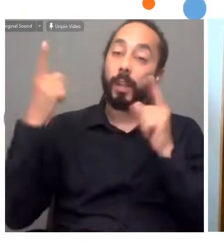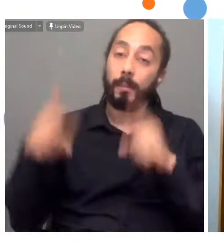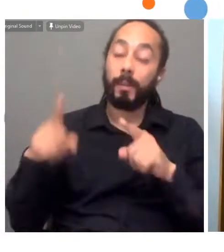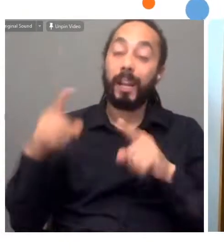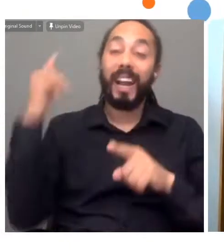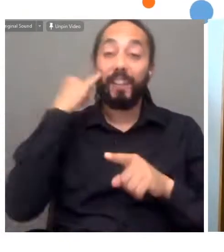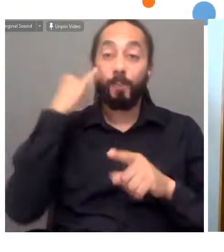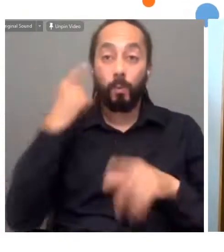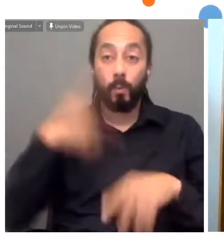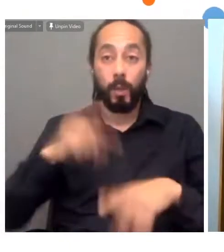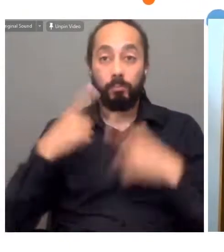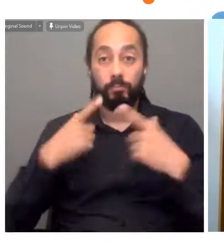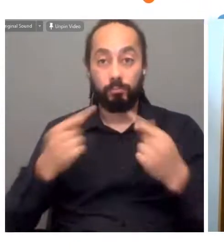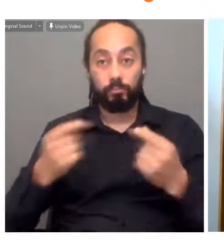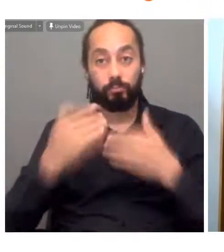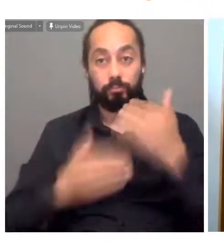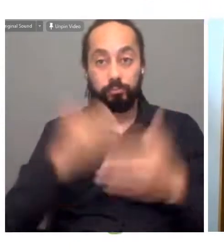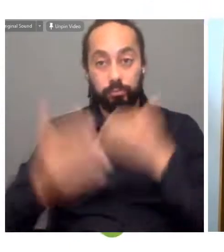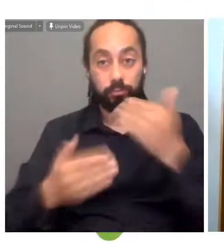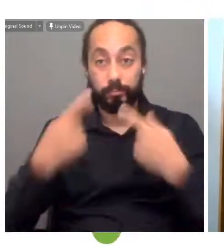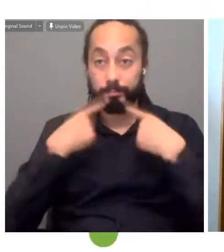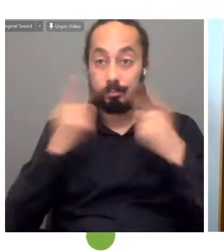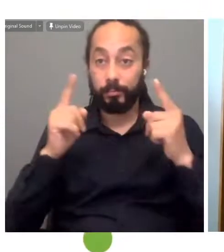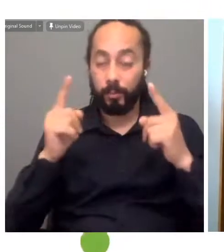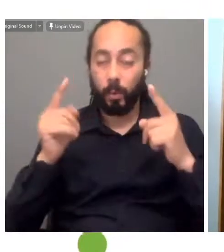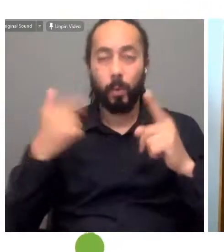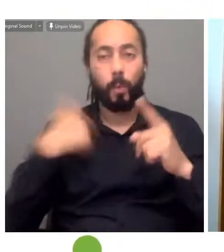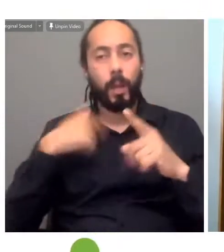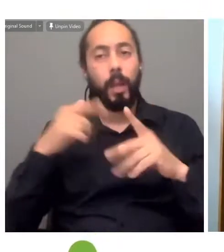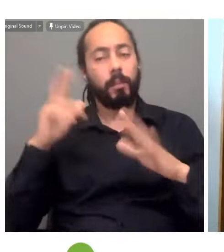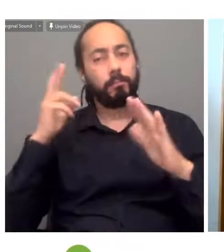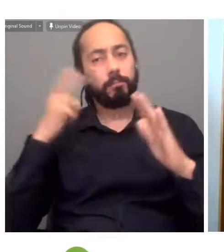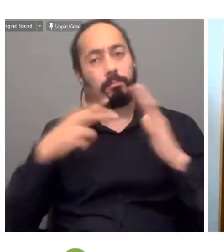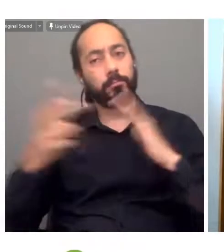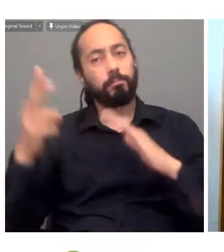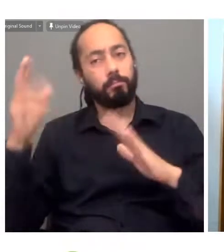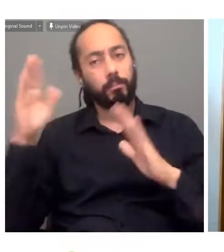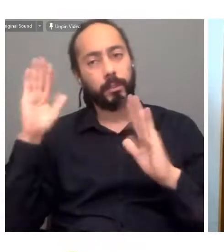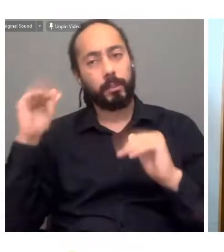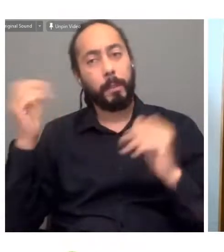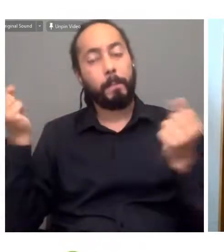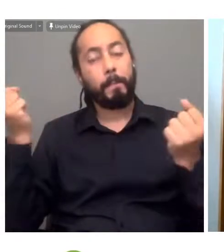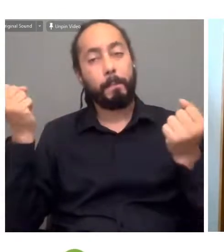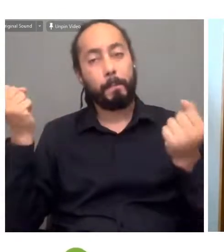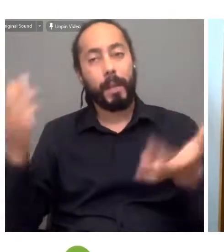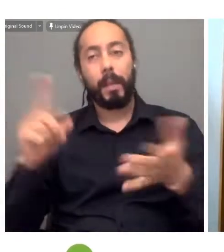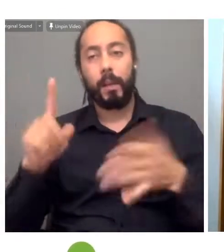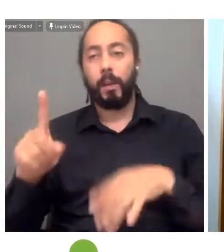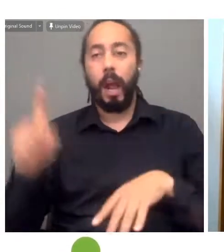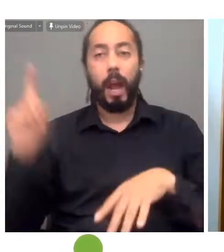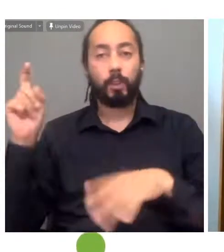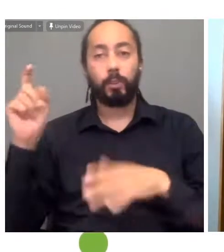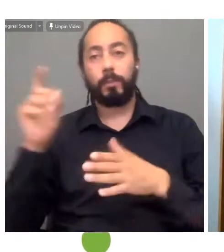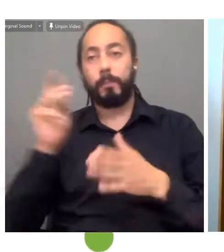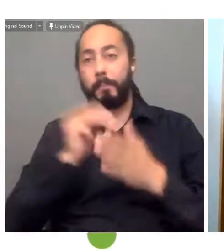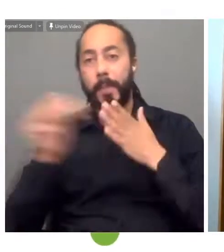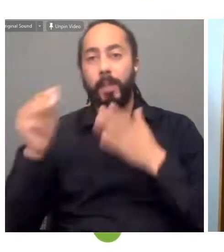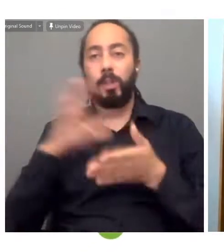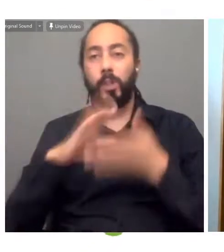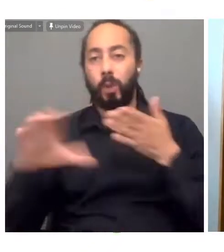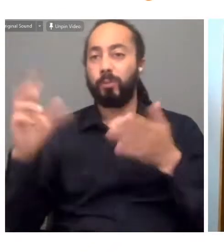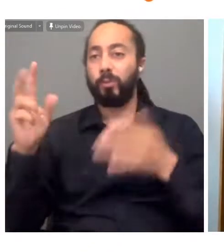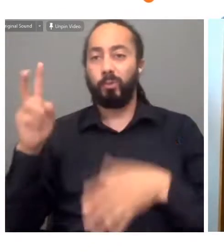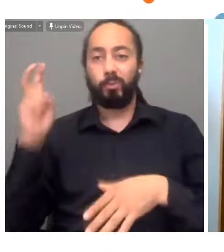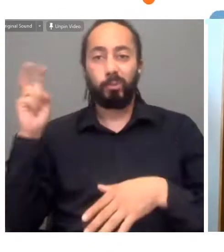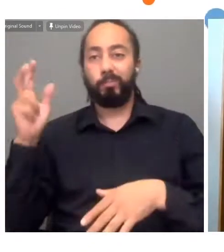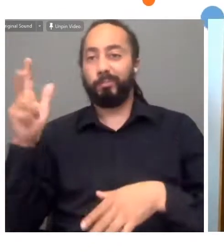we anticipate that it hundreds of millions of more dollars would be invested